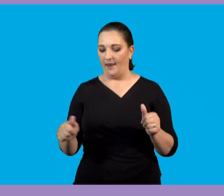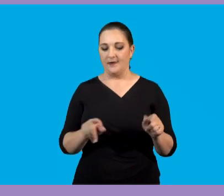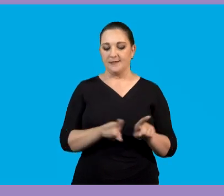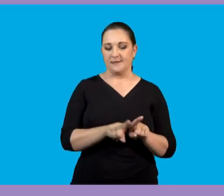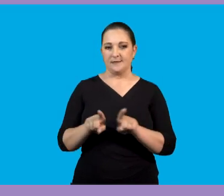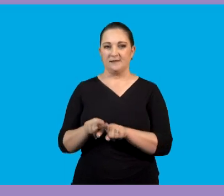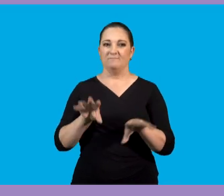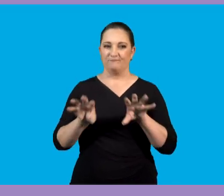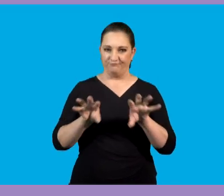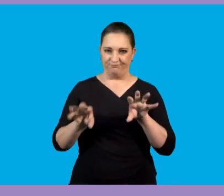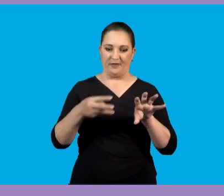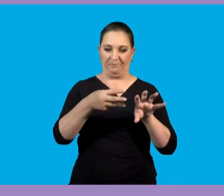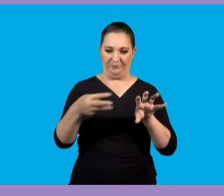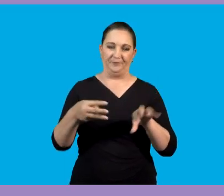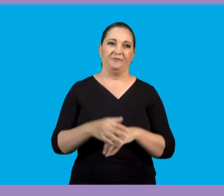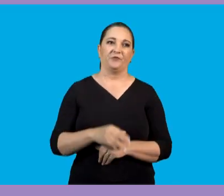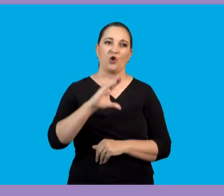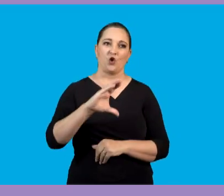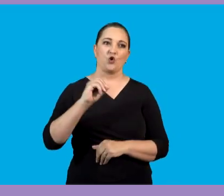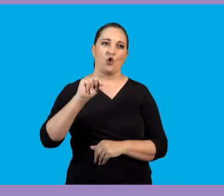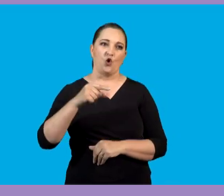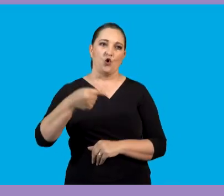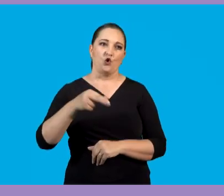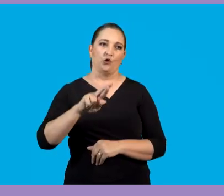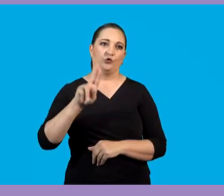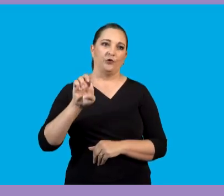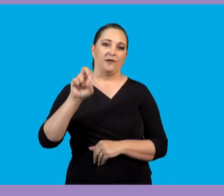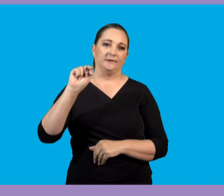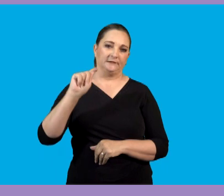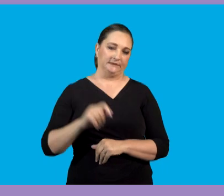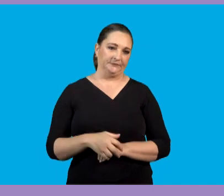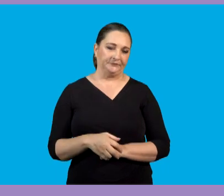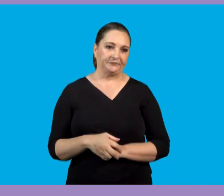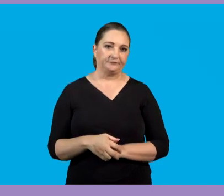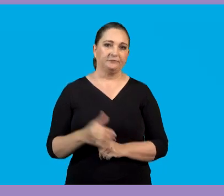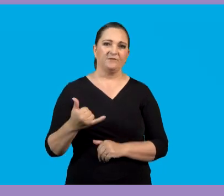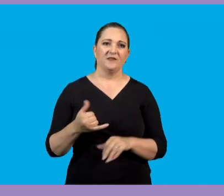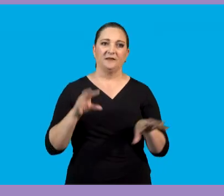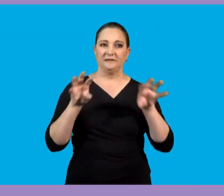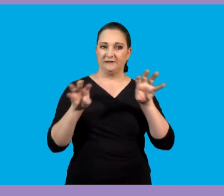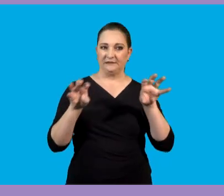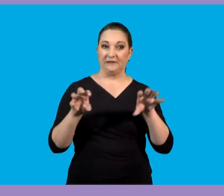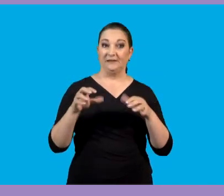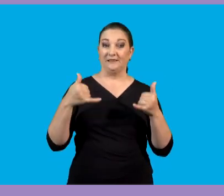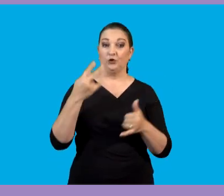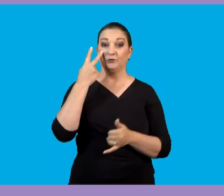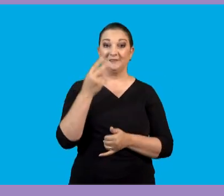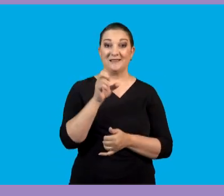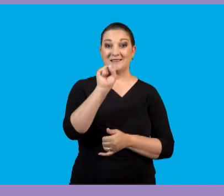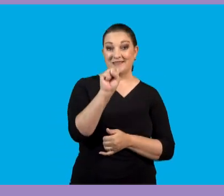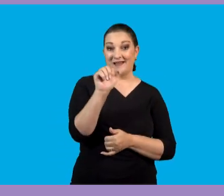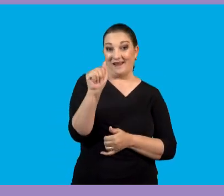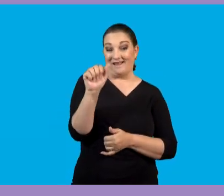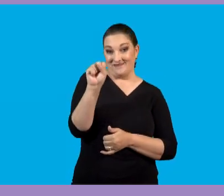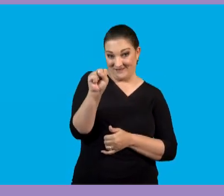triangles are congruent. Let's move on to another condition. So that is the side angle side. Now looking